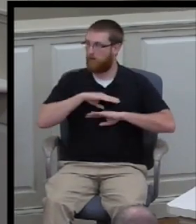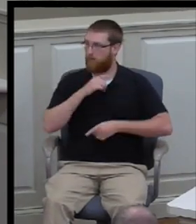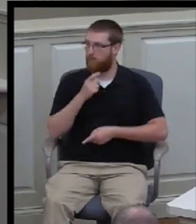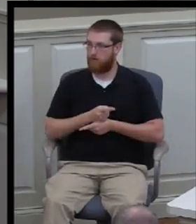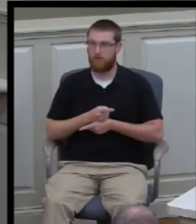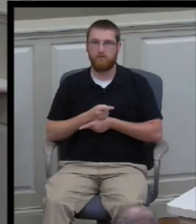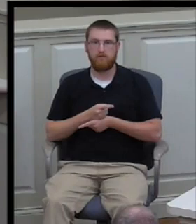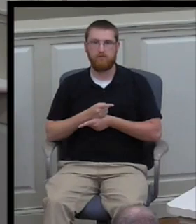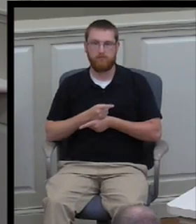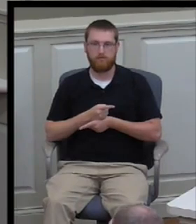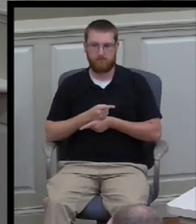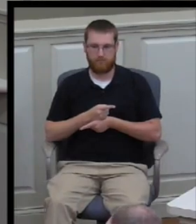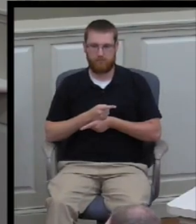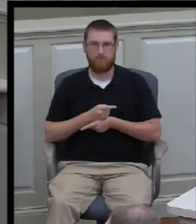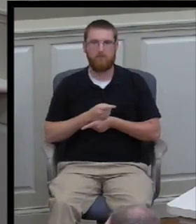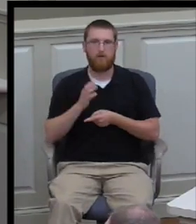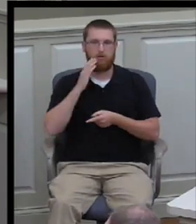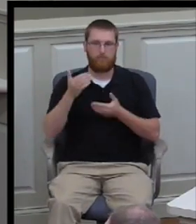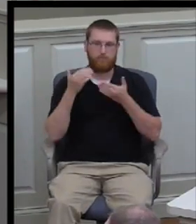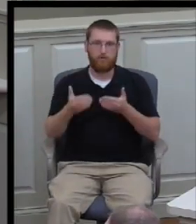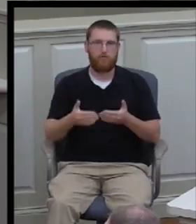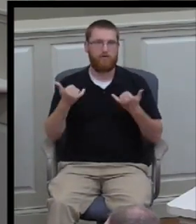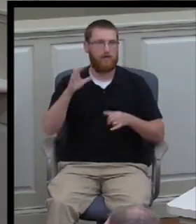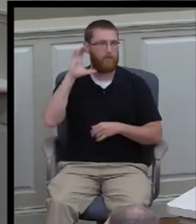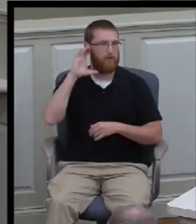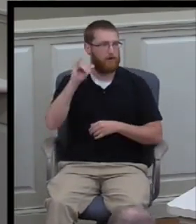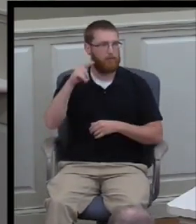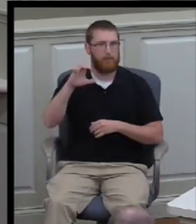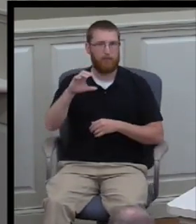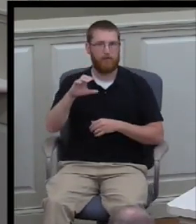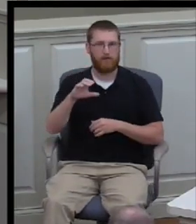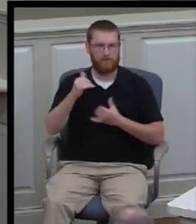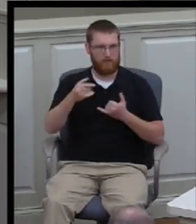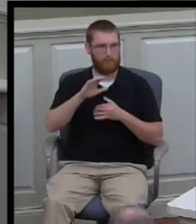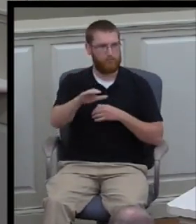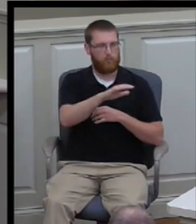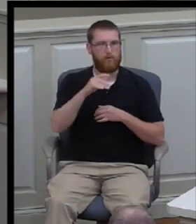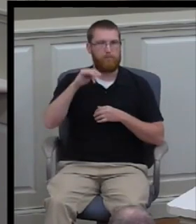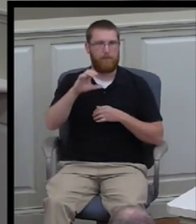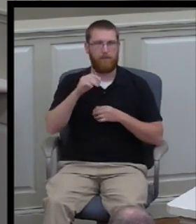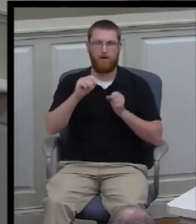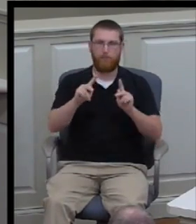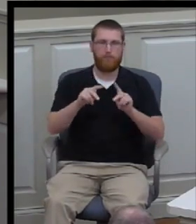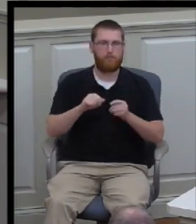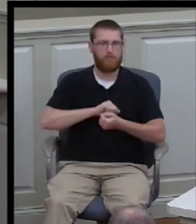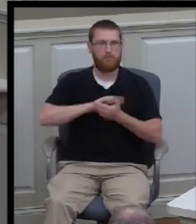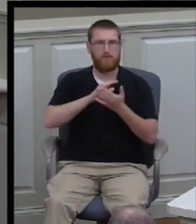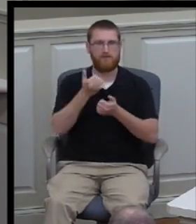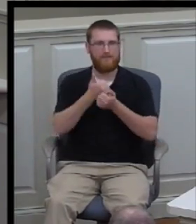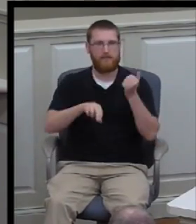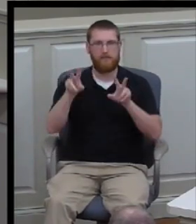approval. We'll move right into the section called Hear the Public. This is the public's opportunity to address any subject that